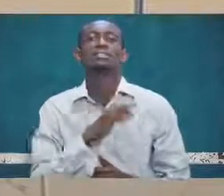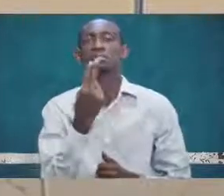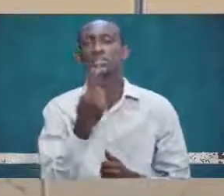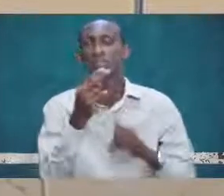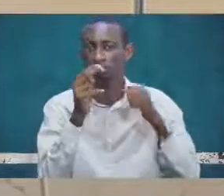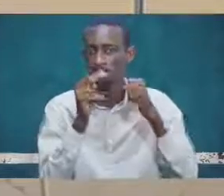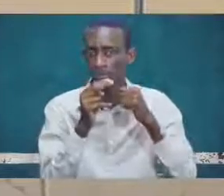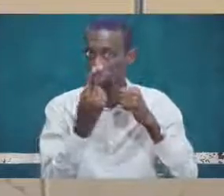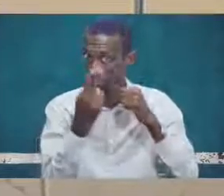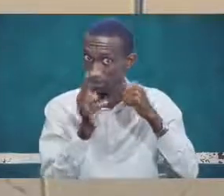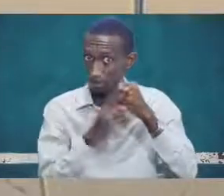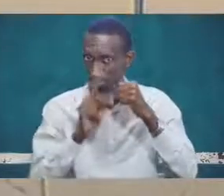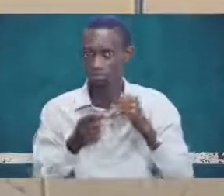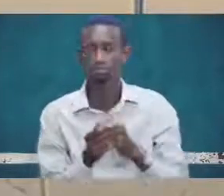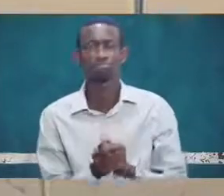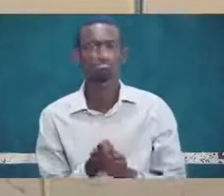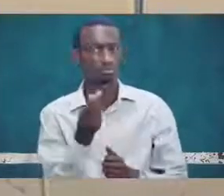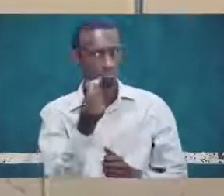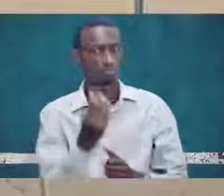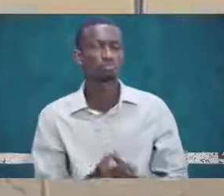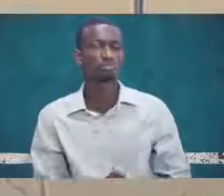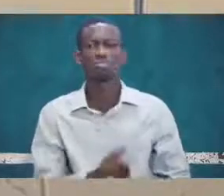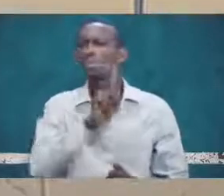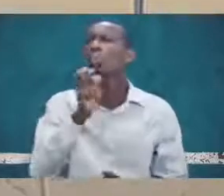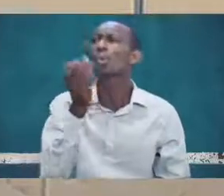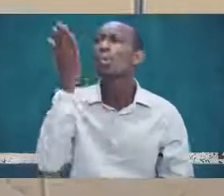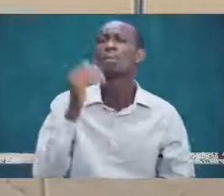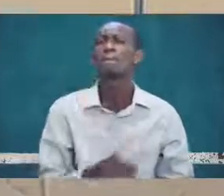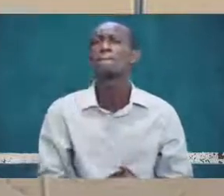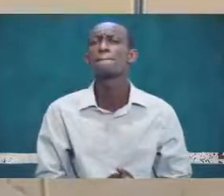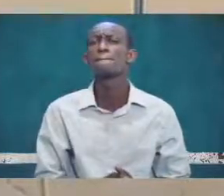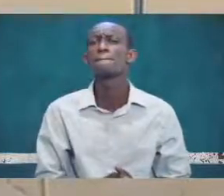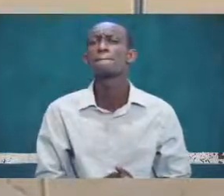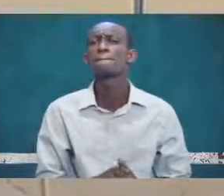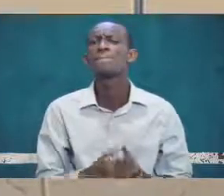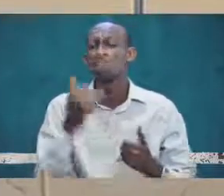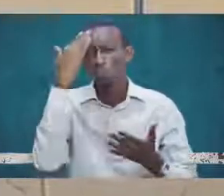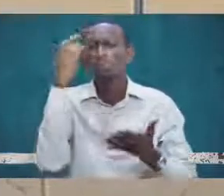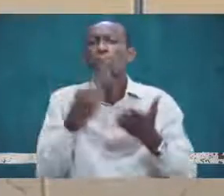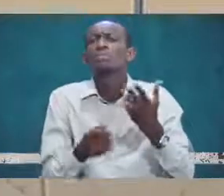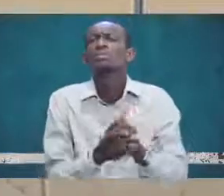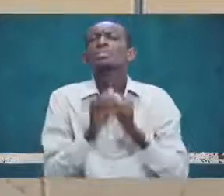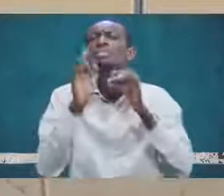27,100 francs. The question is, what is his pay for 3 days?